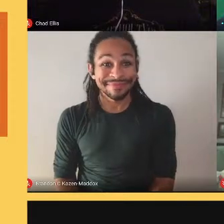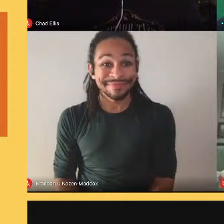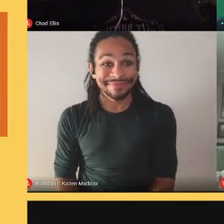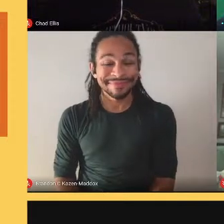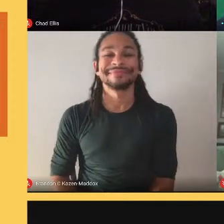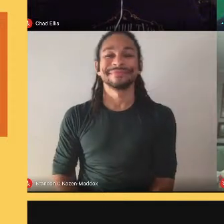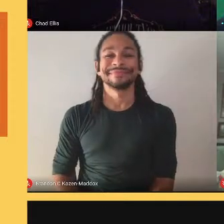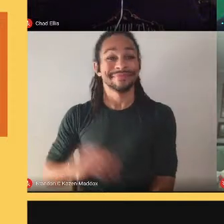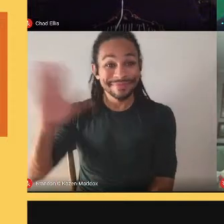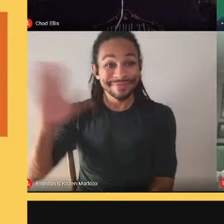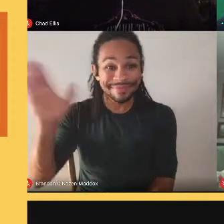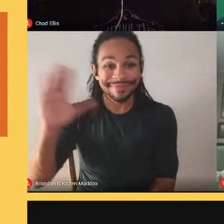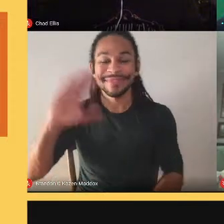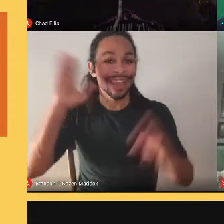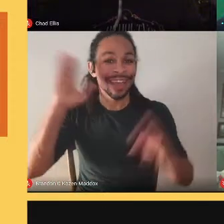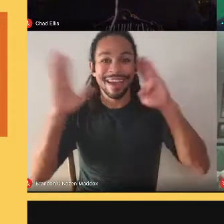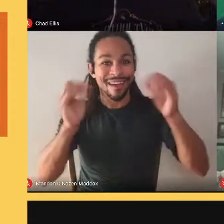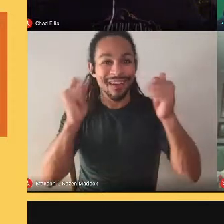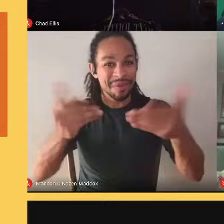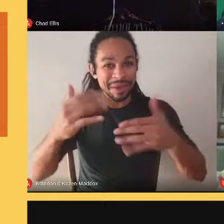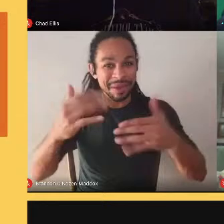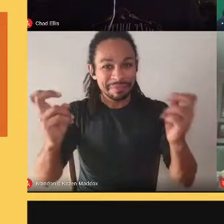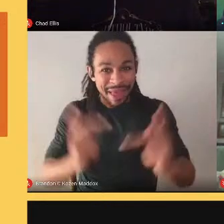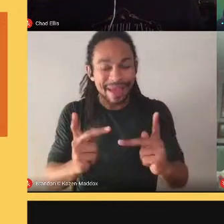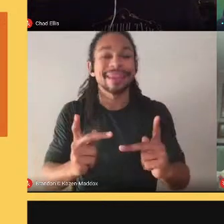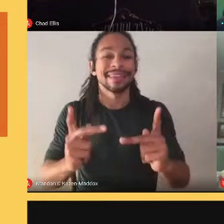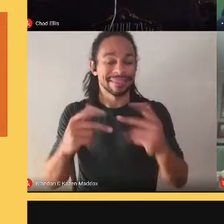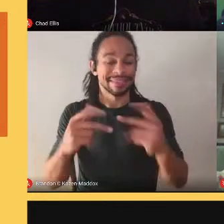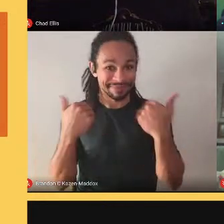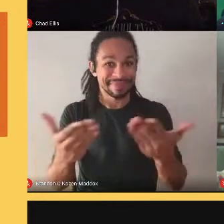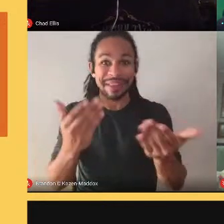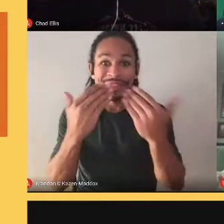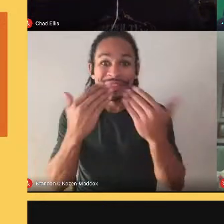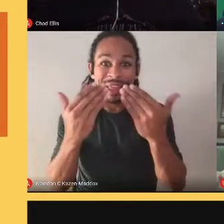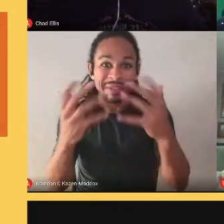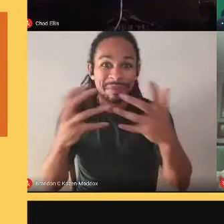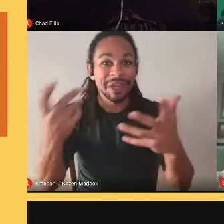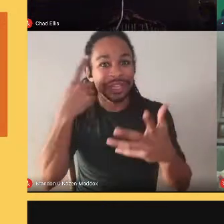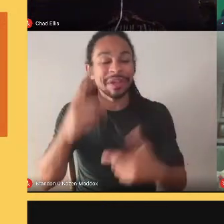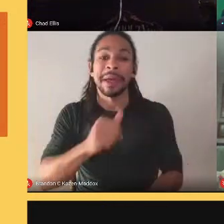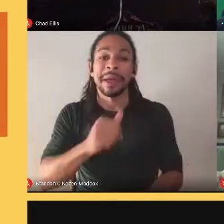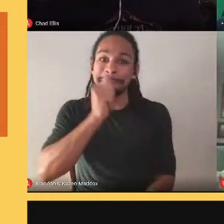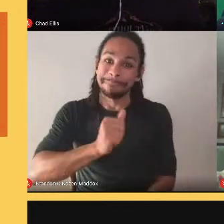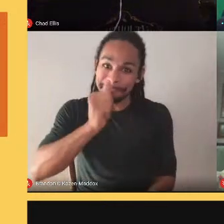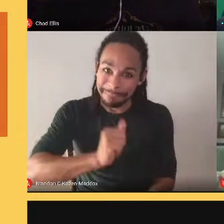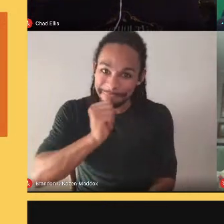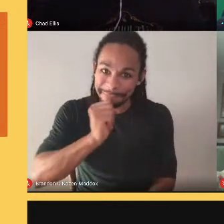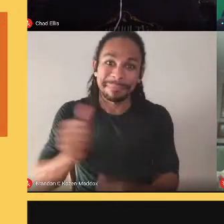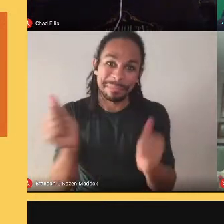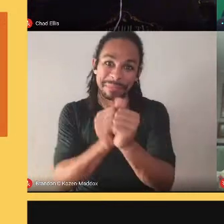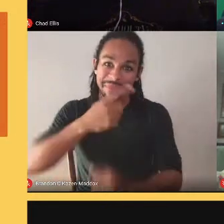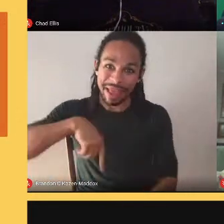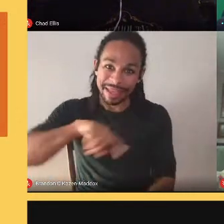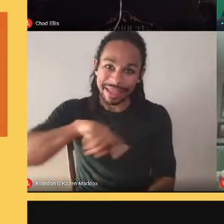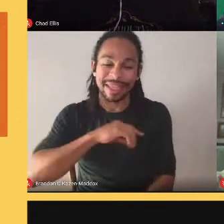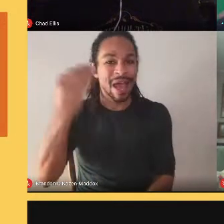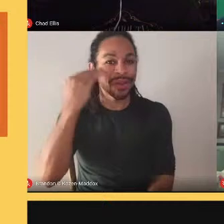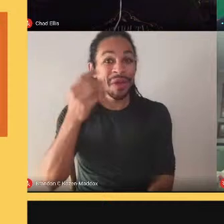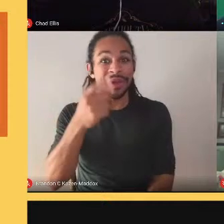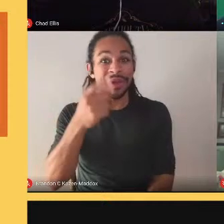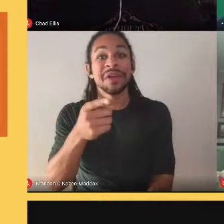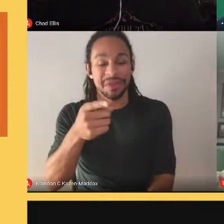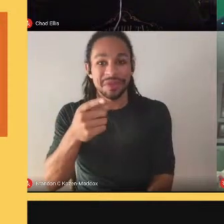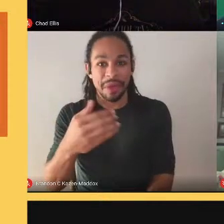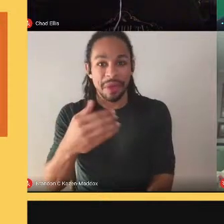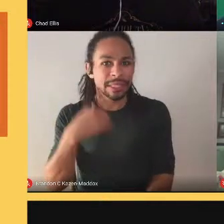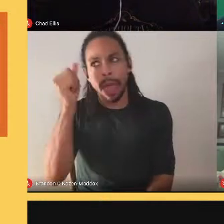Hey, welcome back, everybody. Thank you so much for being patient with us. I know you were getting some audio before, not video.